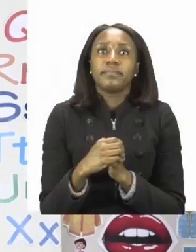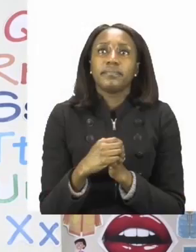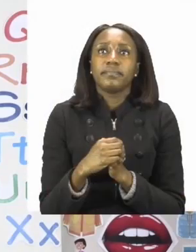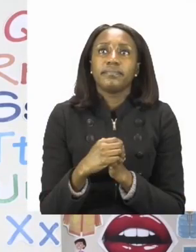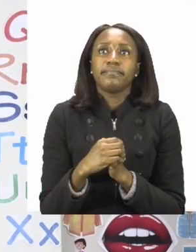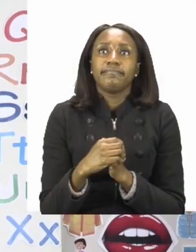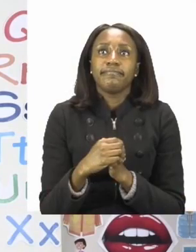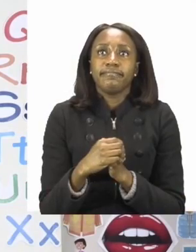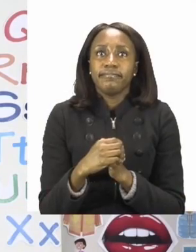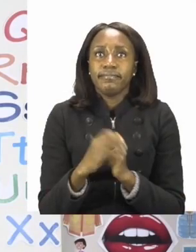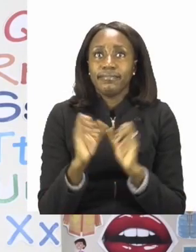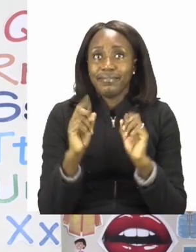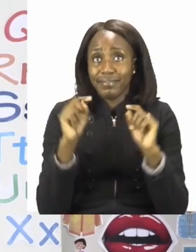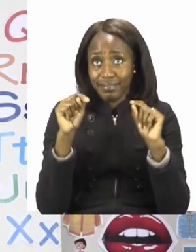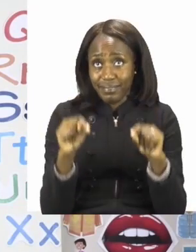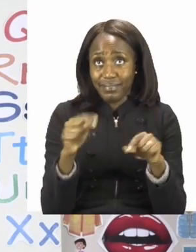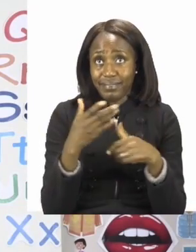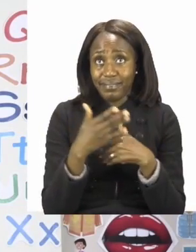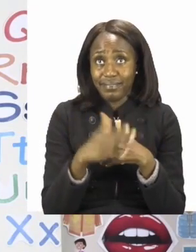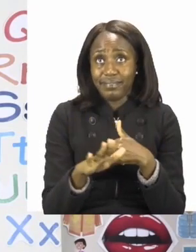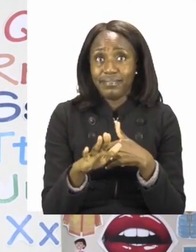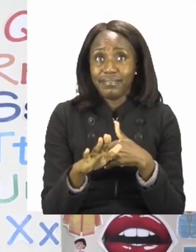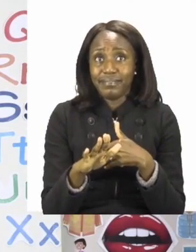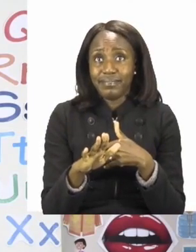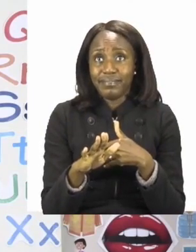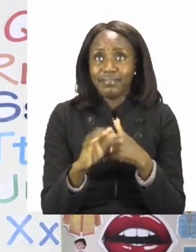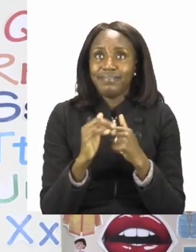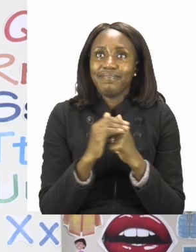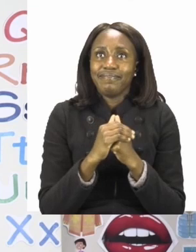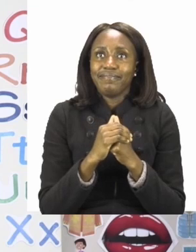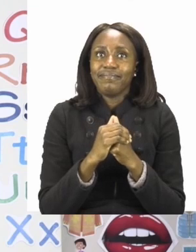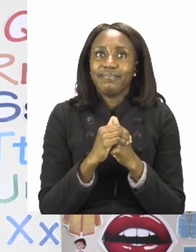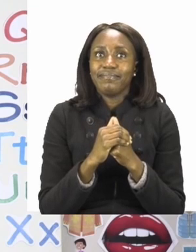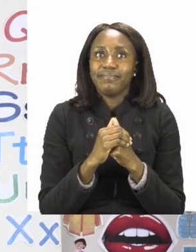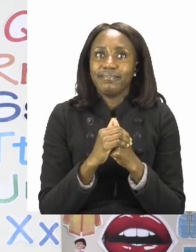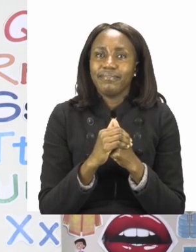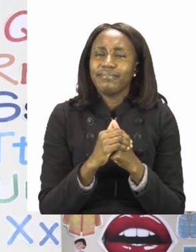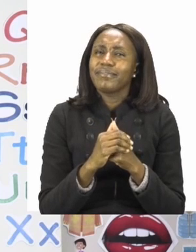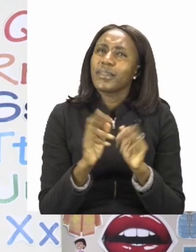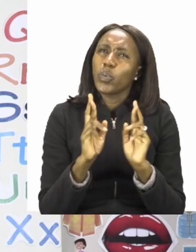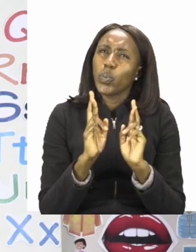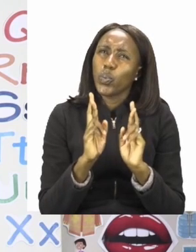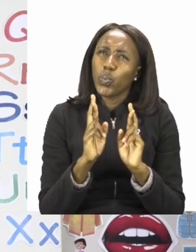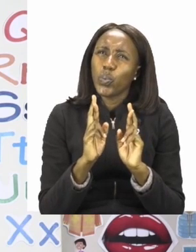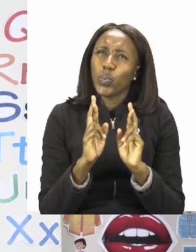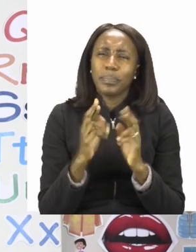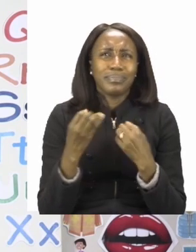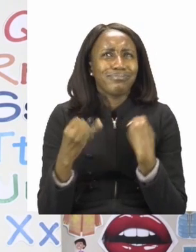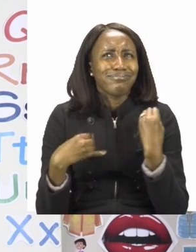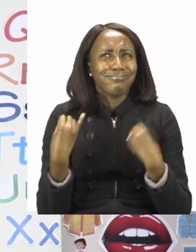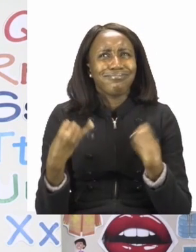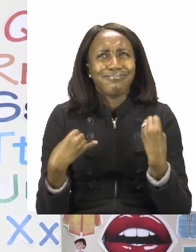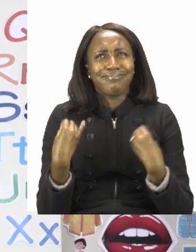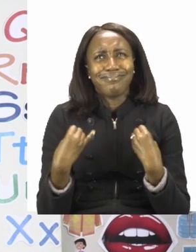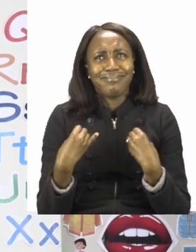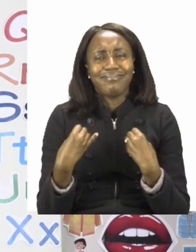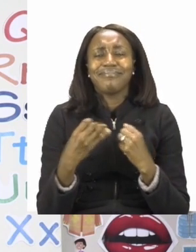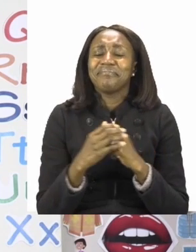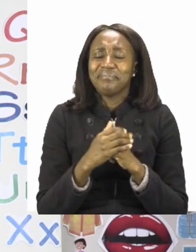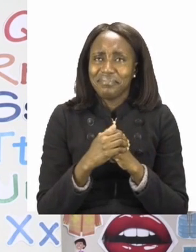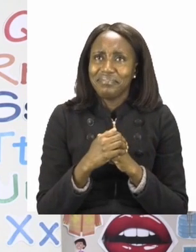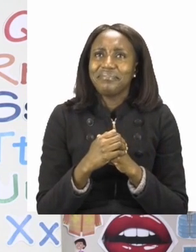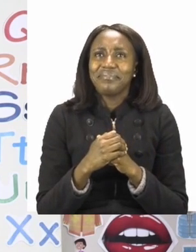Boys and girls, we have now come to the end of our lesson, and I hope you had fun. I know I